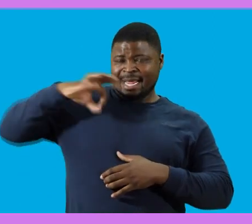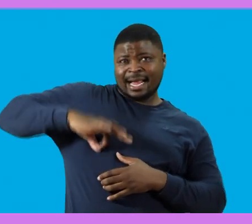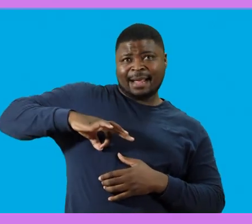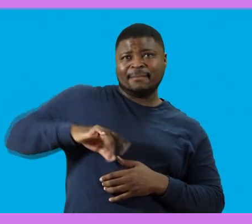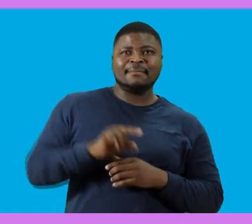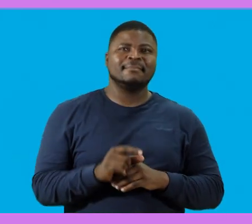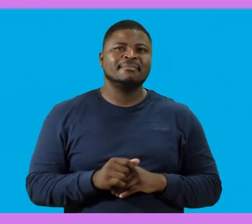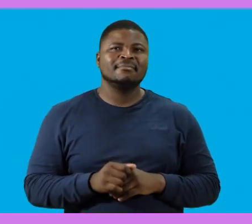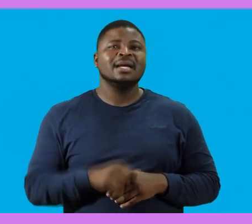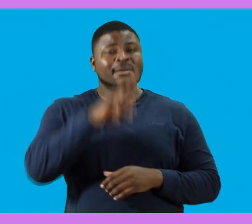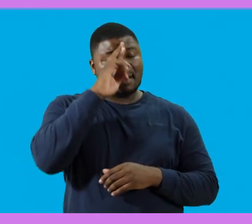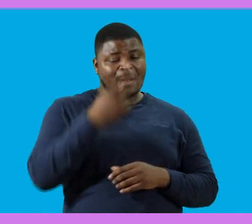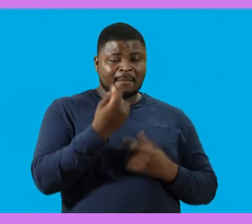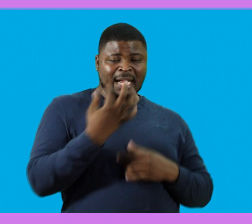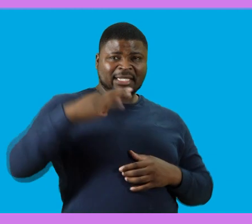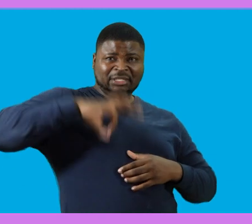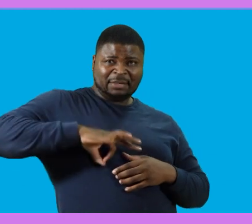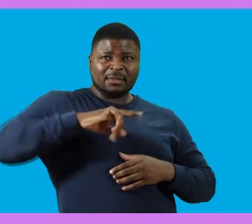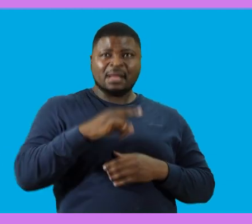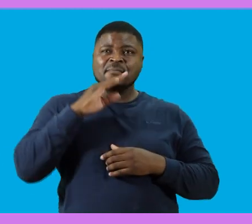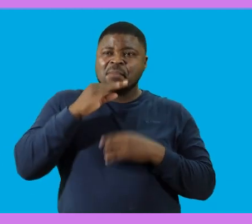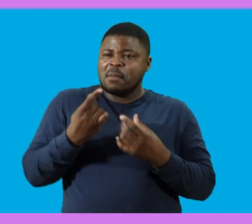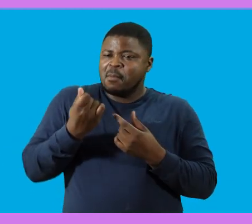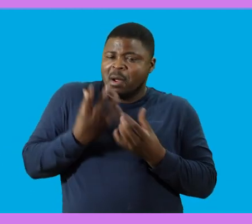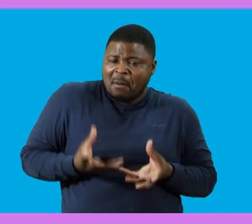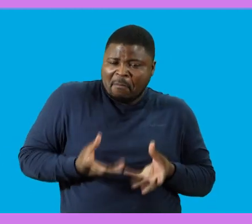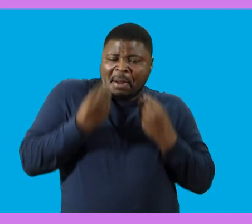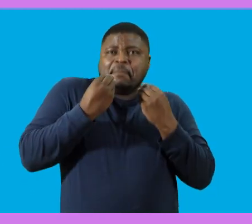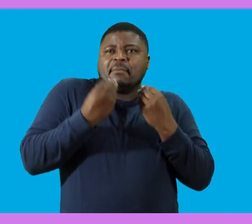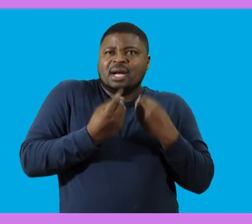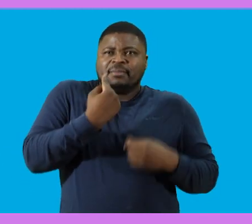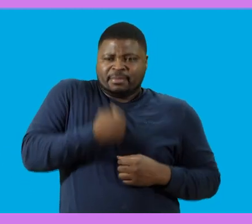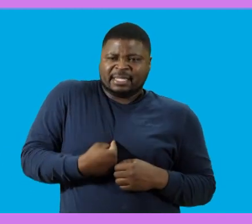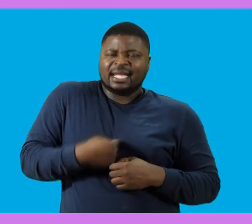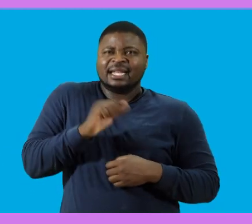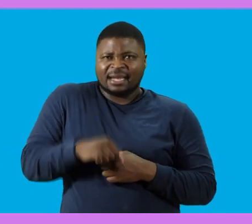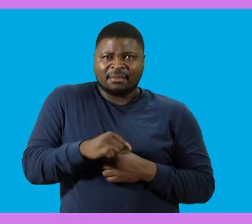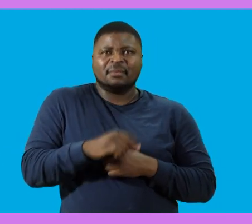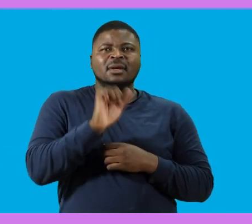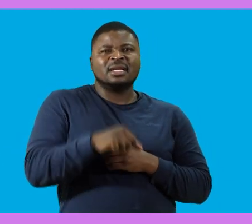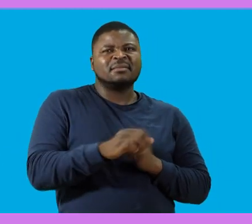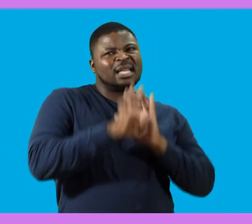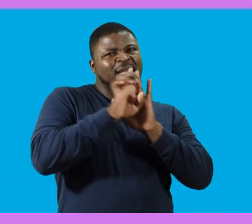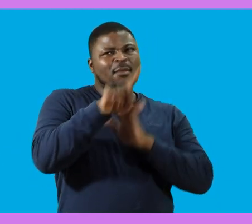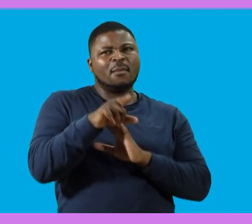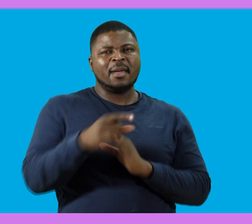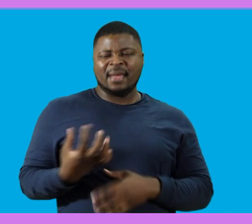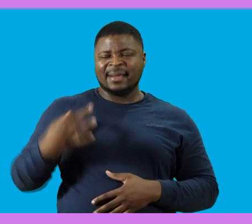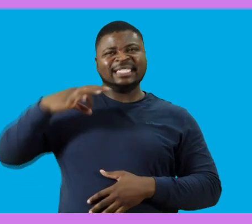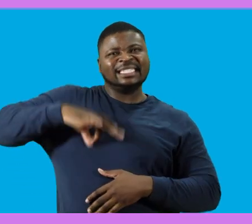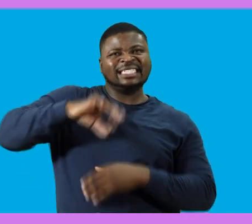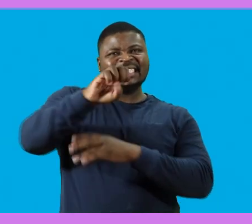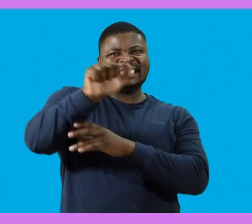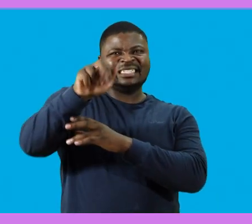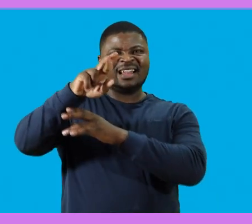Personal income. Income is the money that is earned or received by a person. The examples